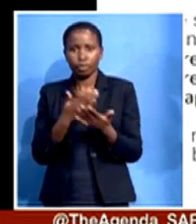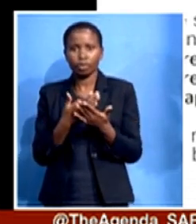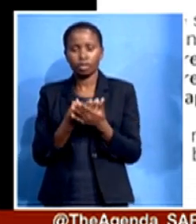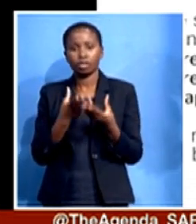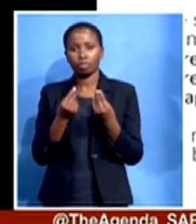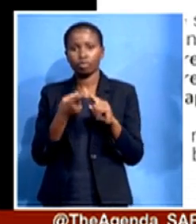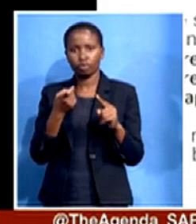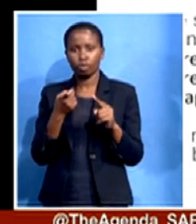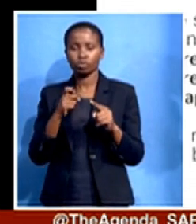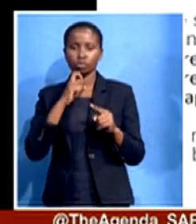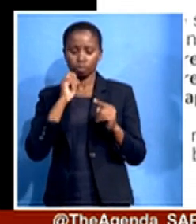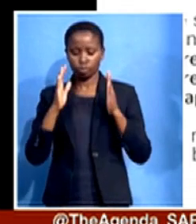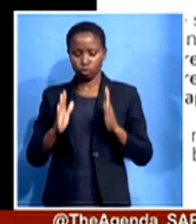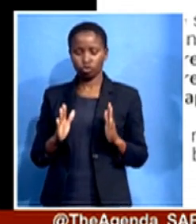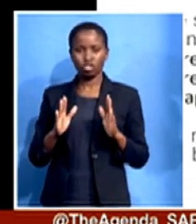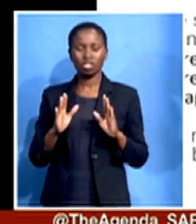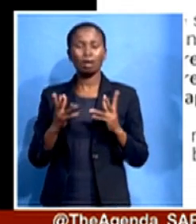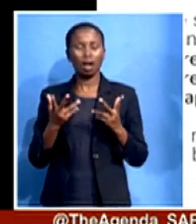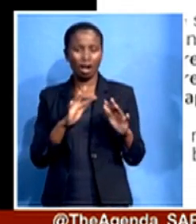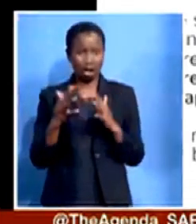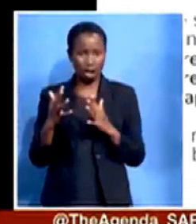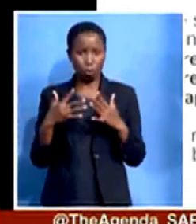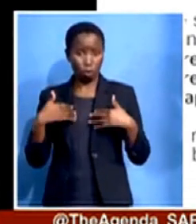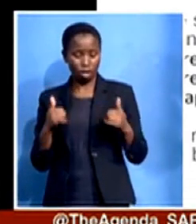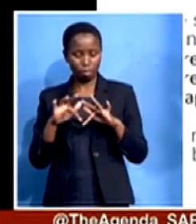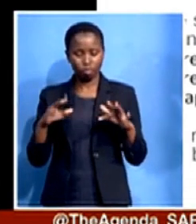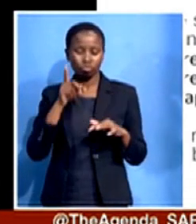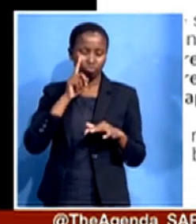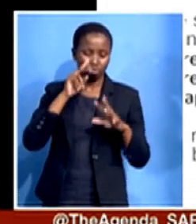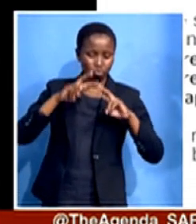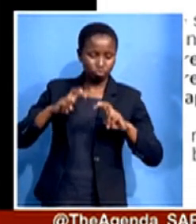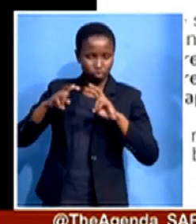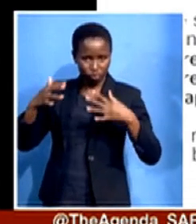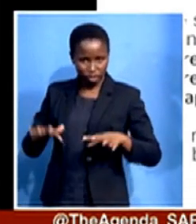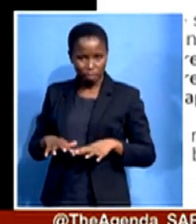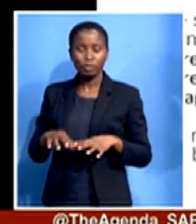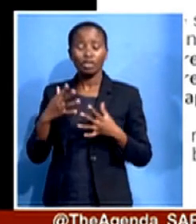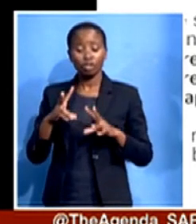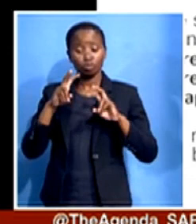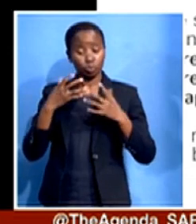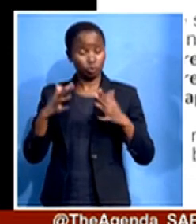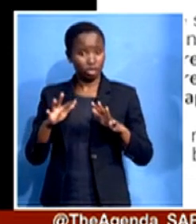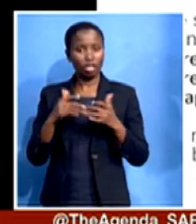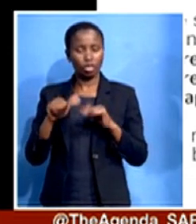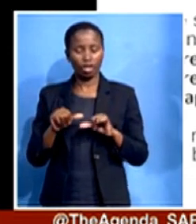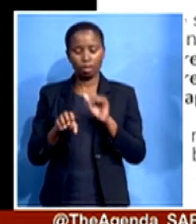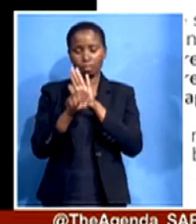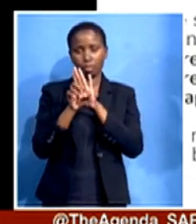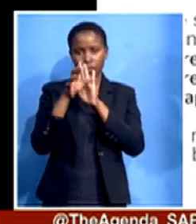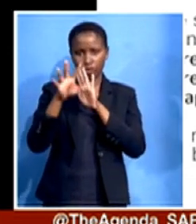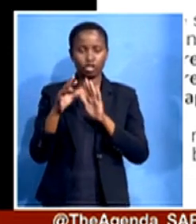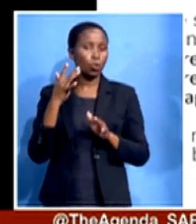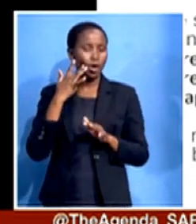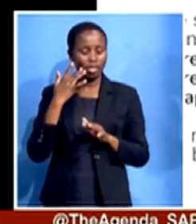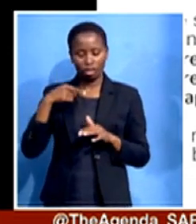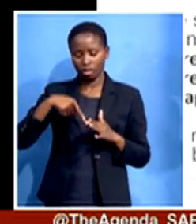further studies. One of the studies that they did, and they have published this, I think, early this year, was the study that looked